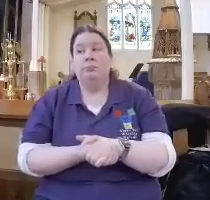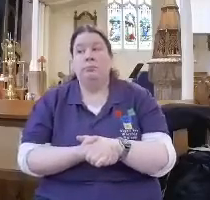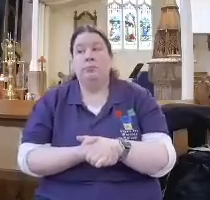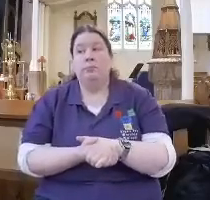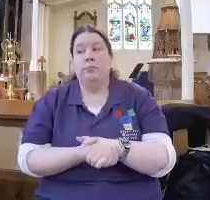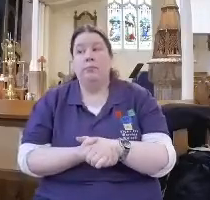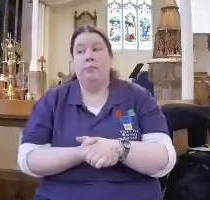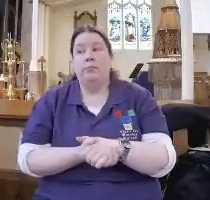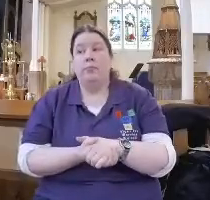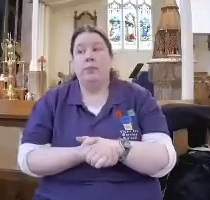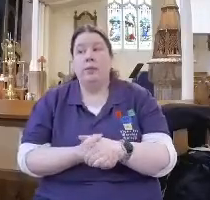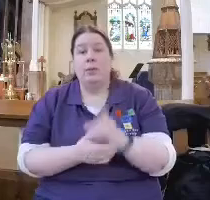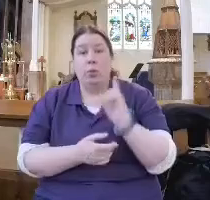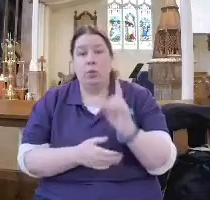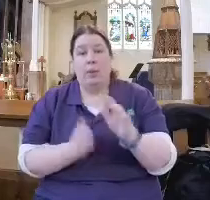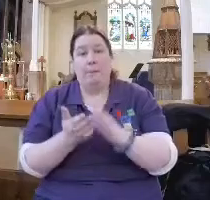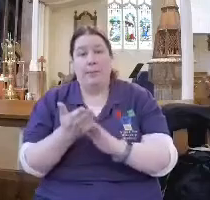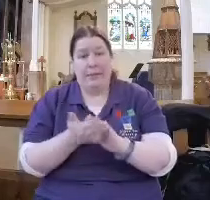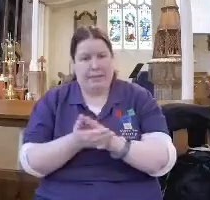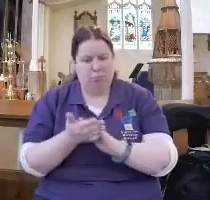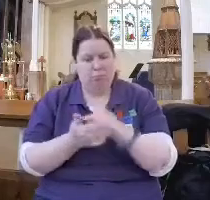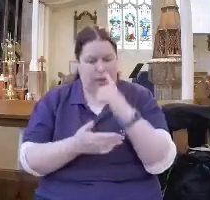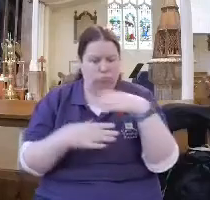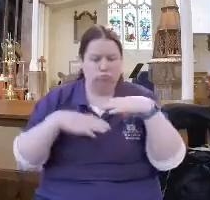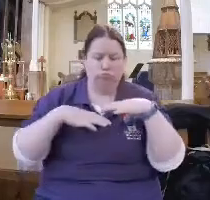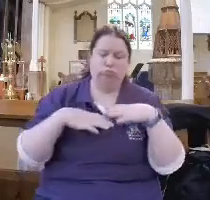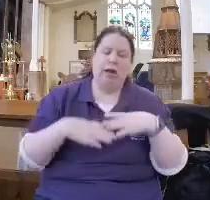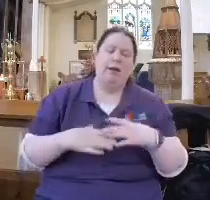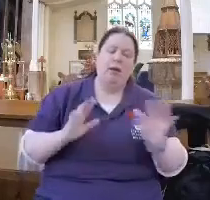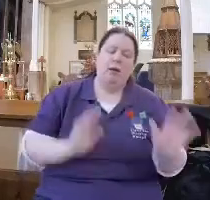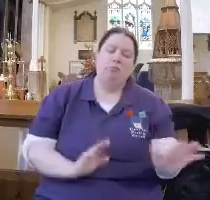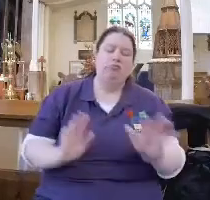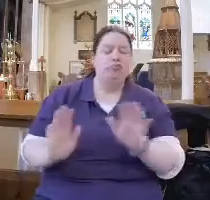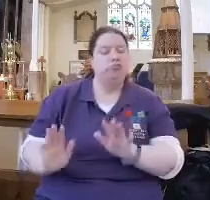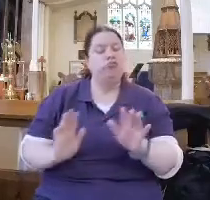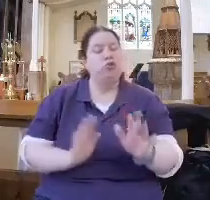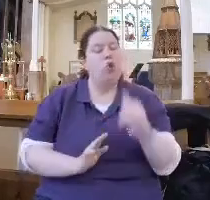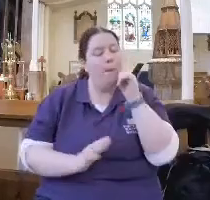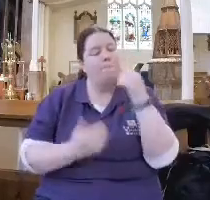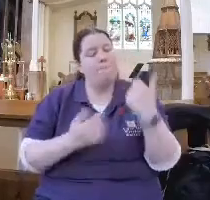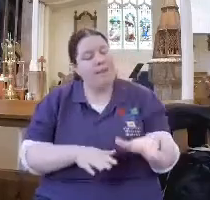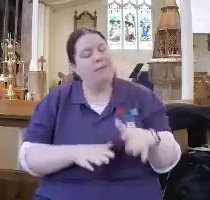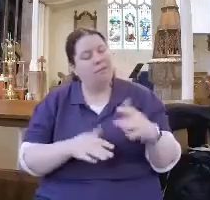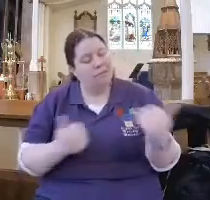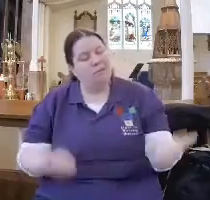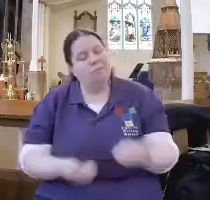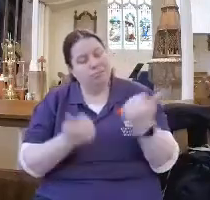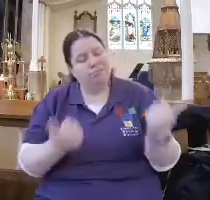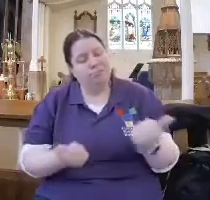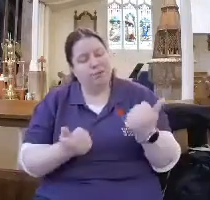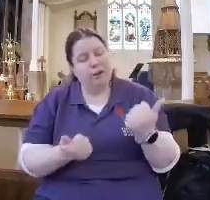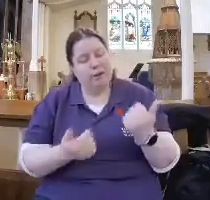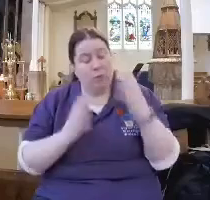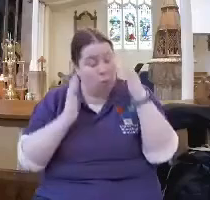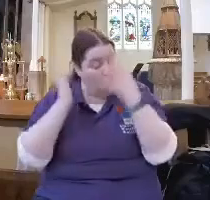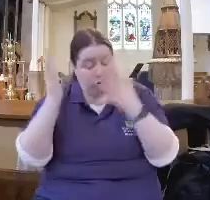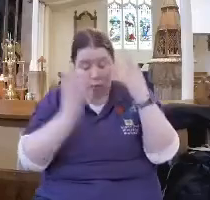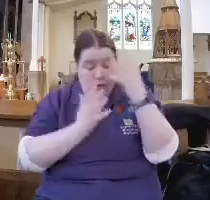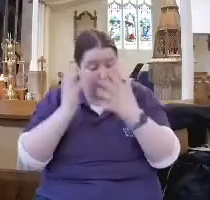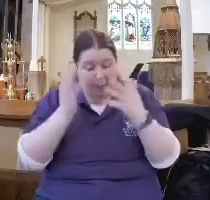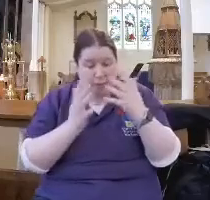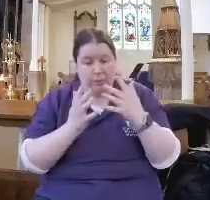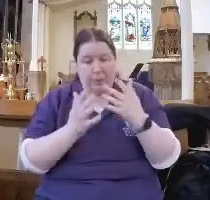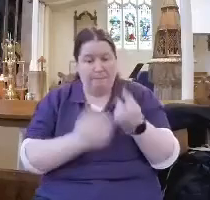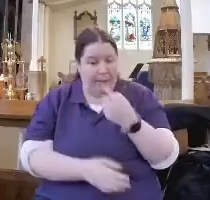And it also means we can rest at ease once we've done them, because we know it's done. I needn't keep fretting about my tablet